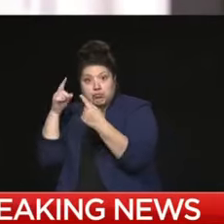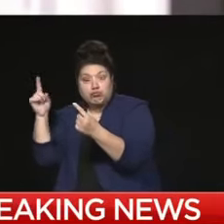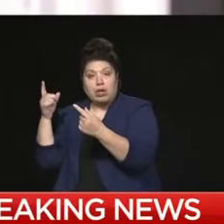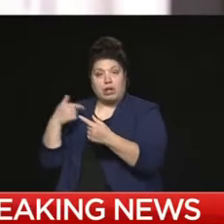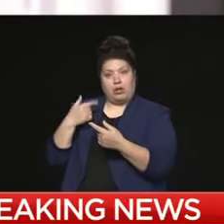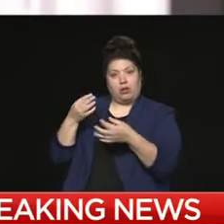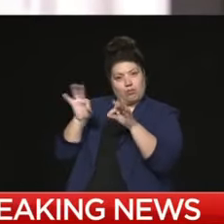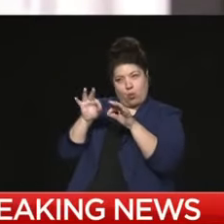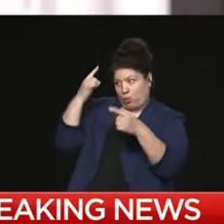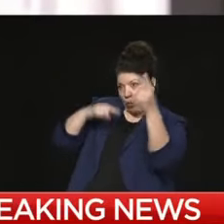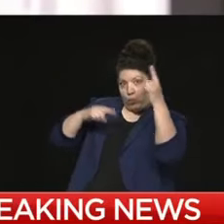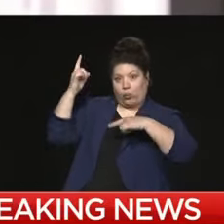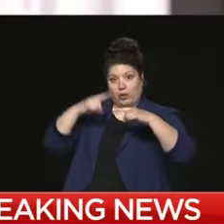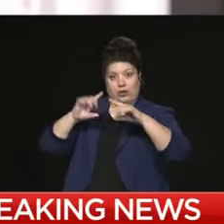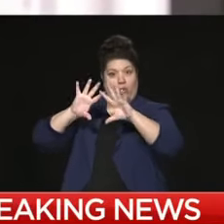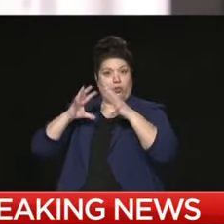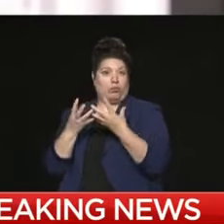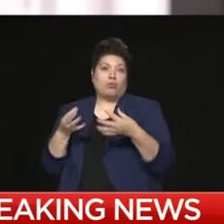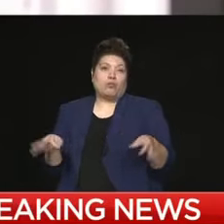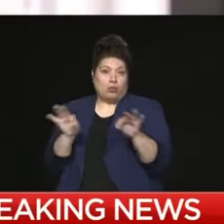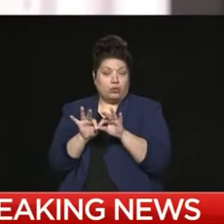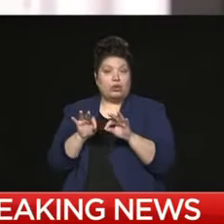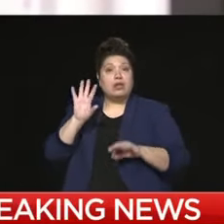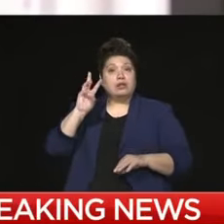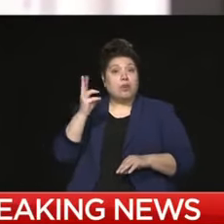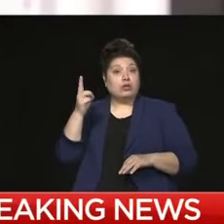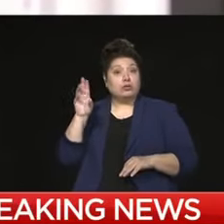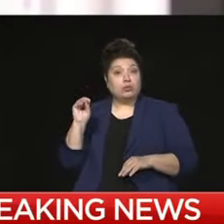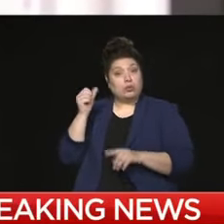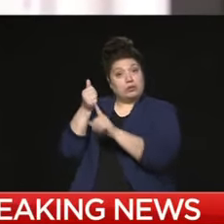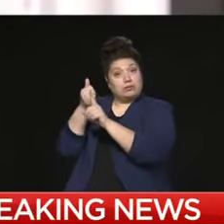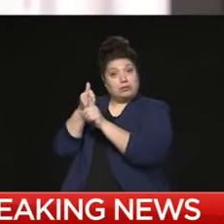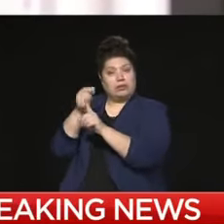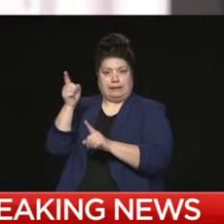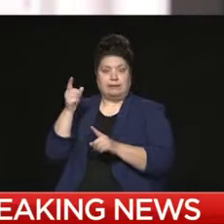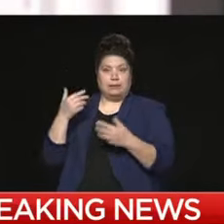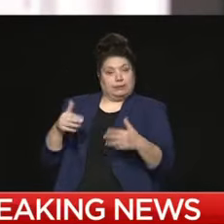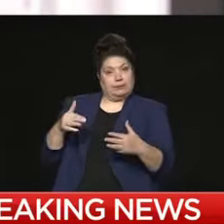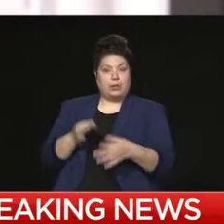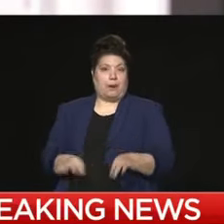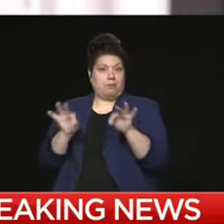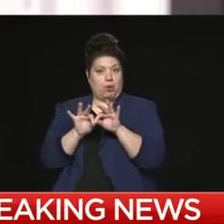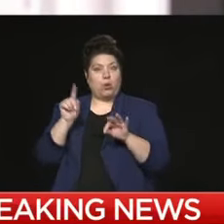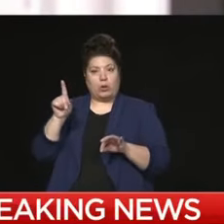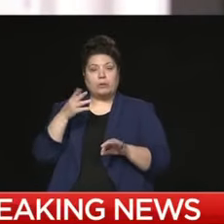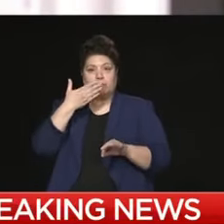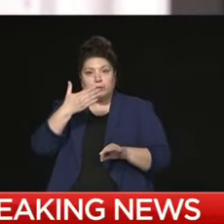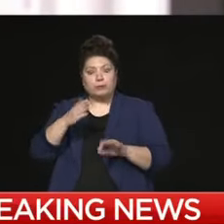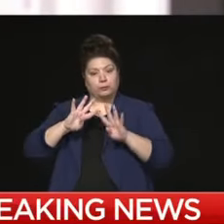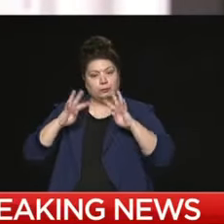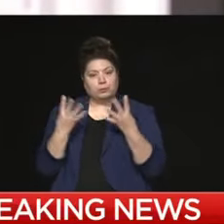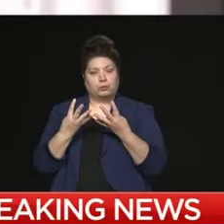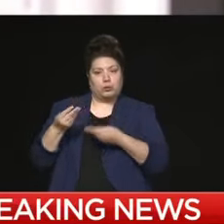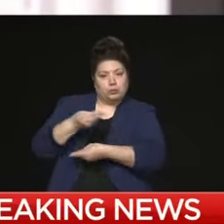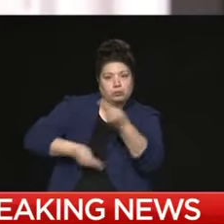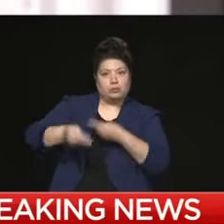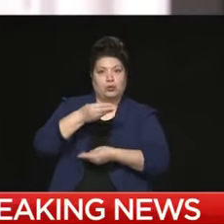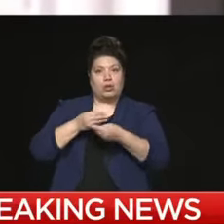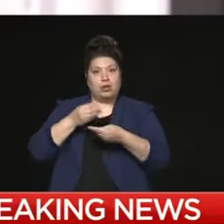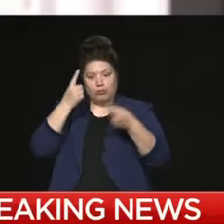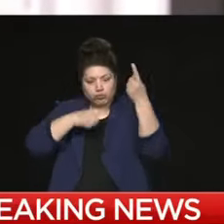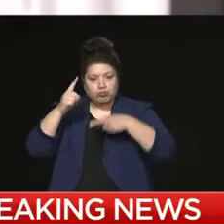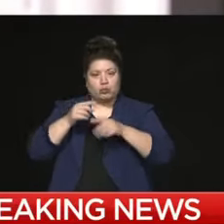need for international coordination, and the WHO is an important part of that collaboration and coordination.